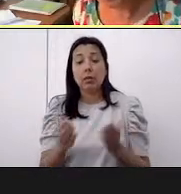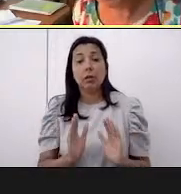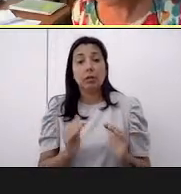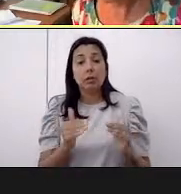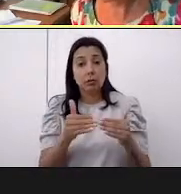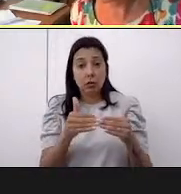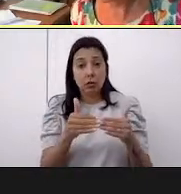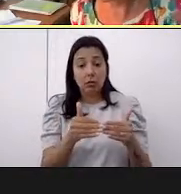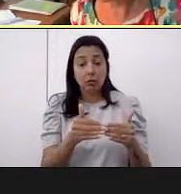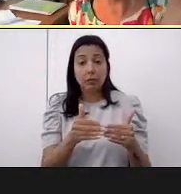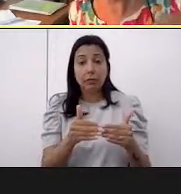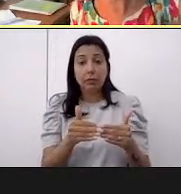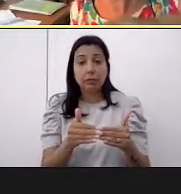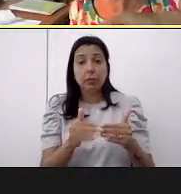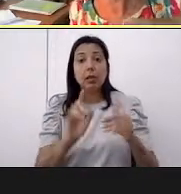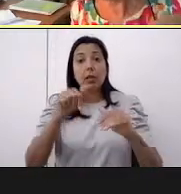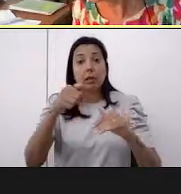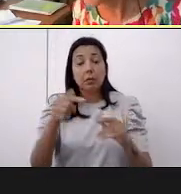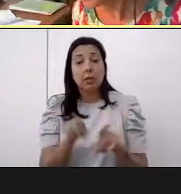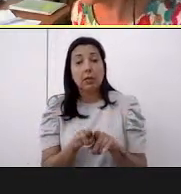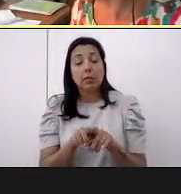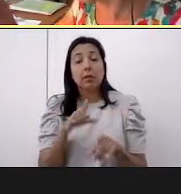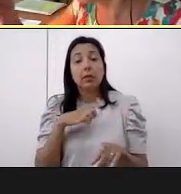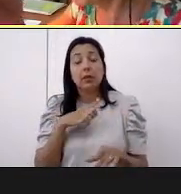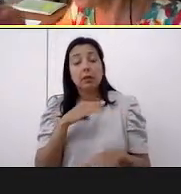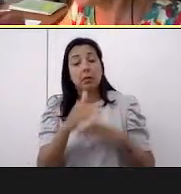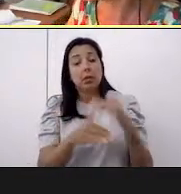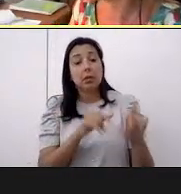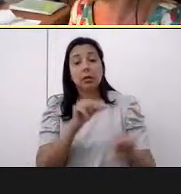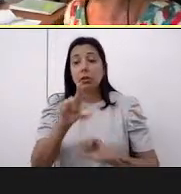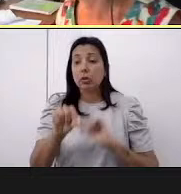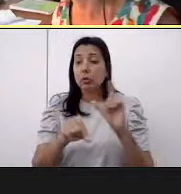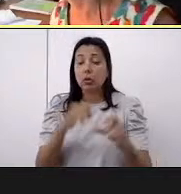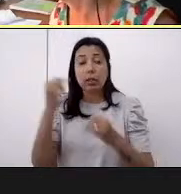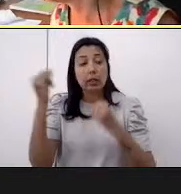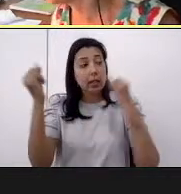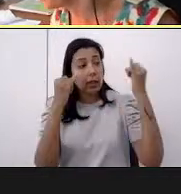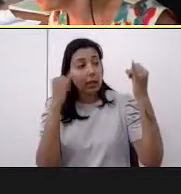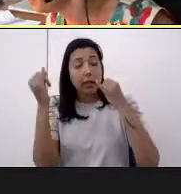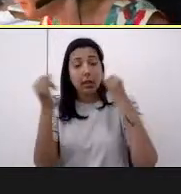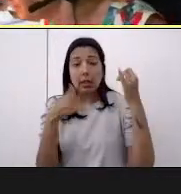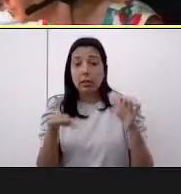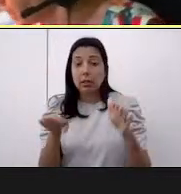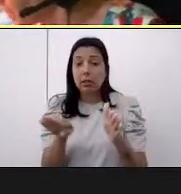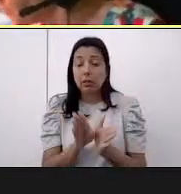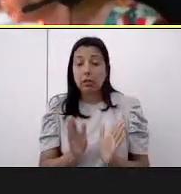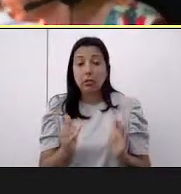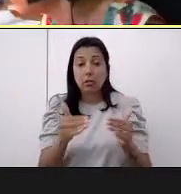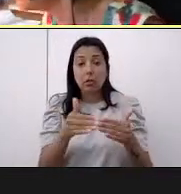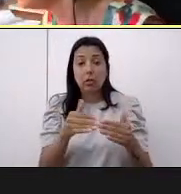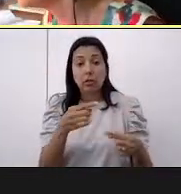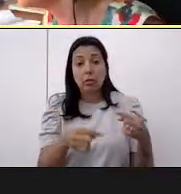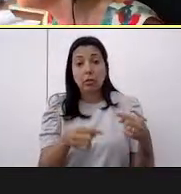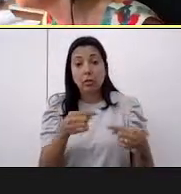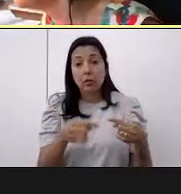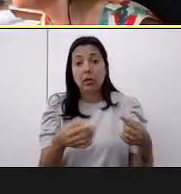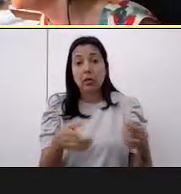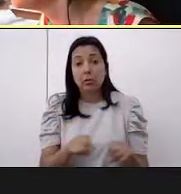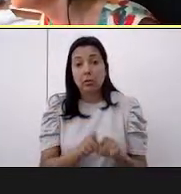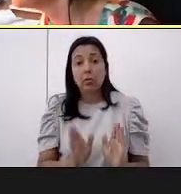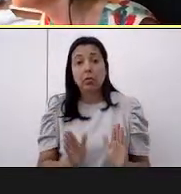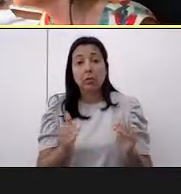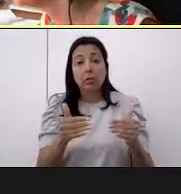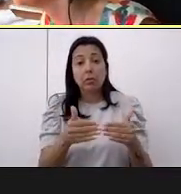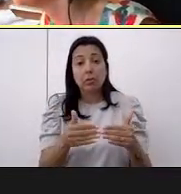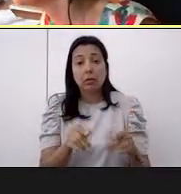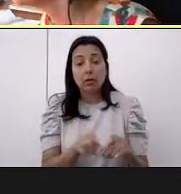the process of selection of ideas comes from the policy forum to the. But you have this in the